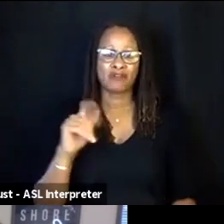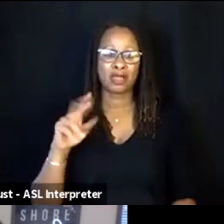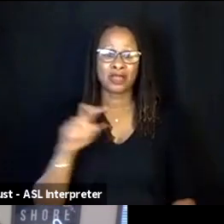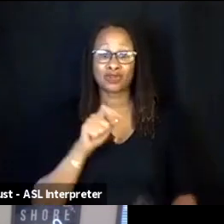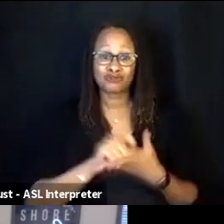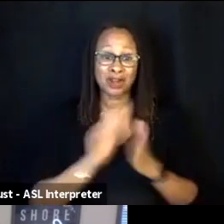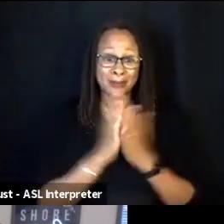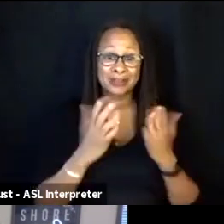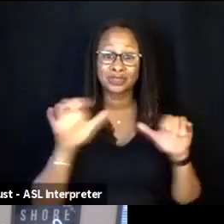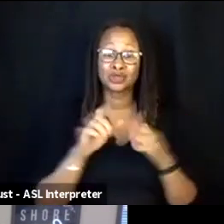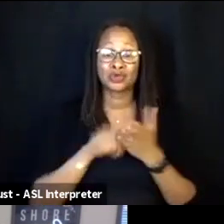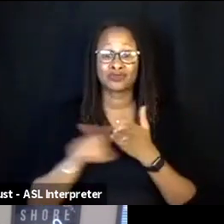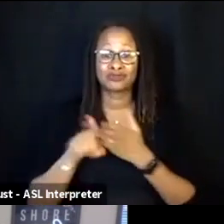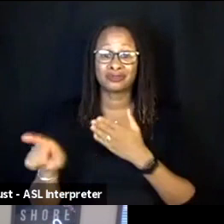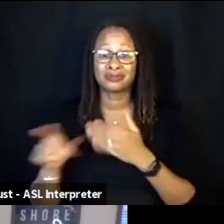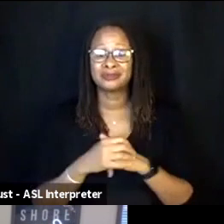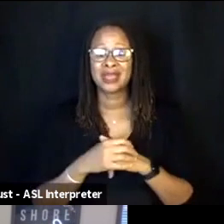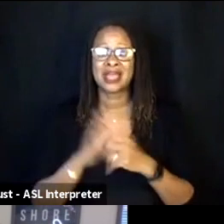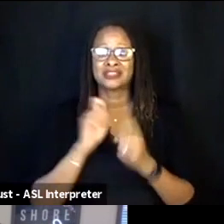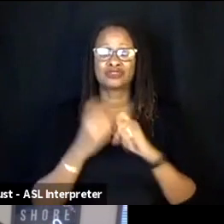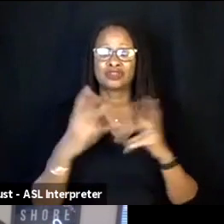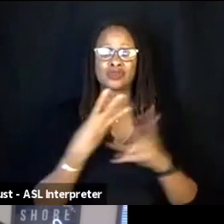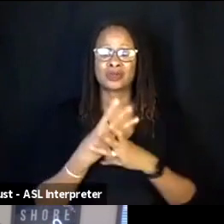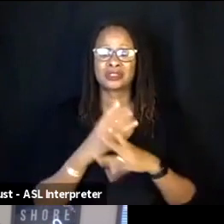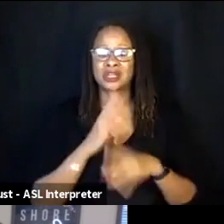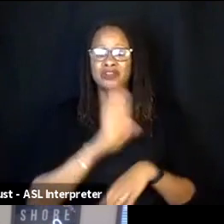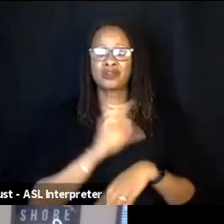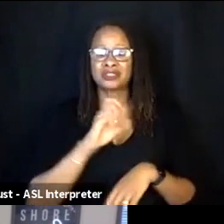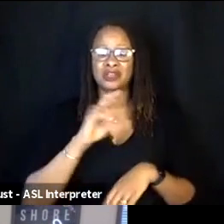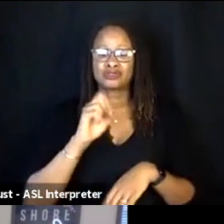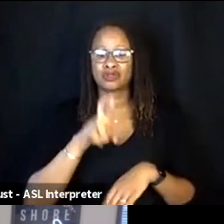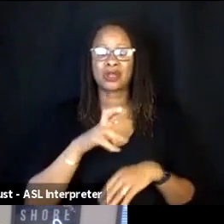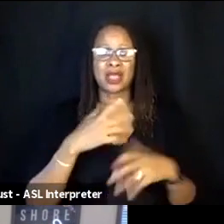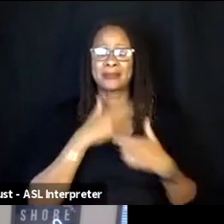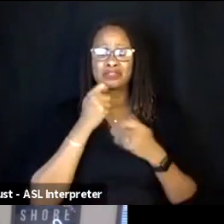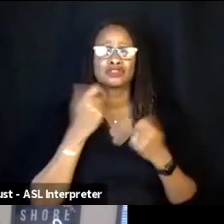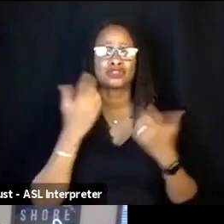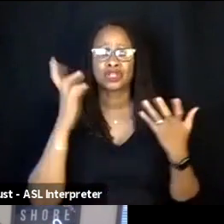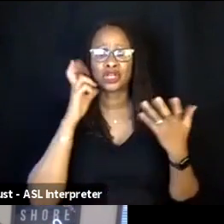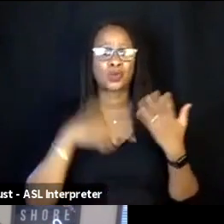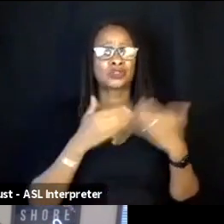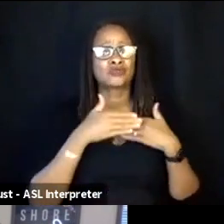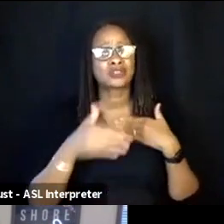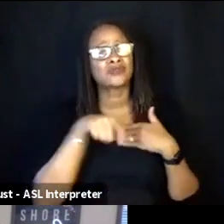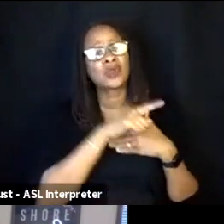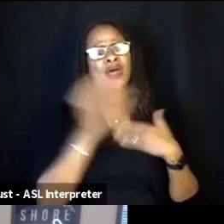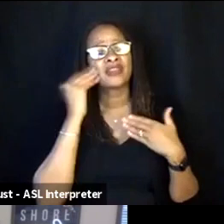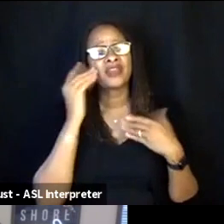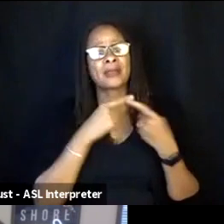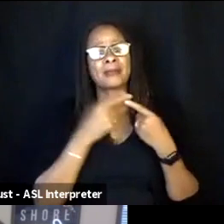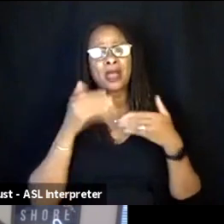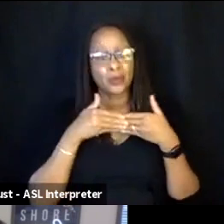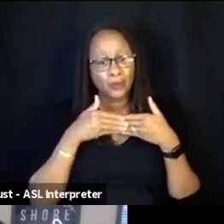and doing research and changing the world in your sector. I'd be interested to hear what everyone else thinks of how to move the needle forward